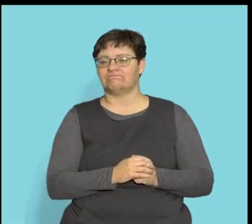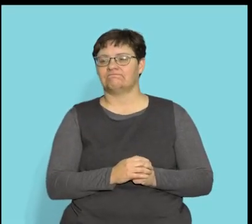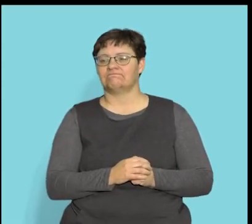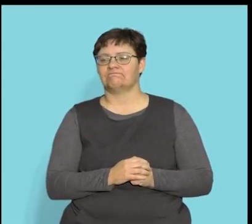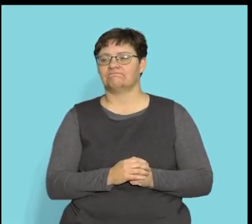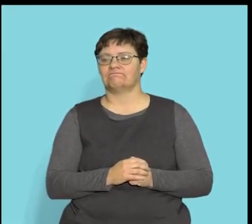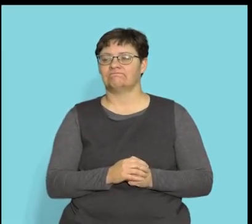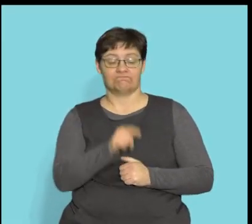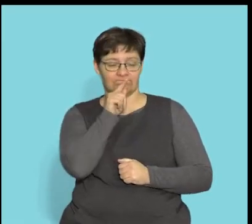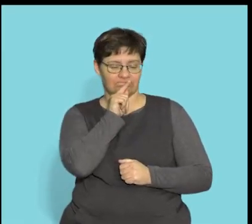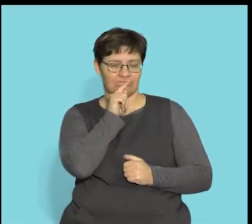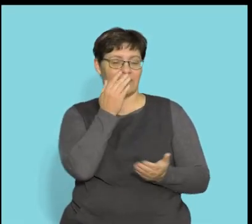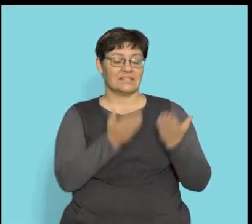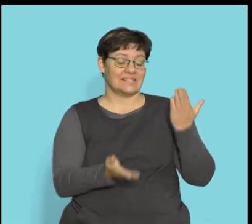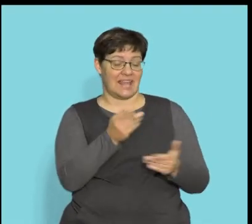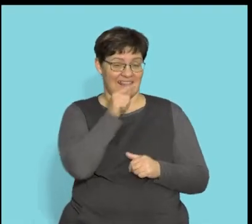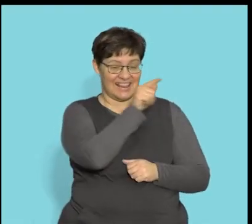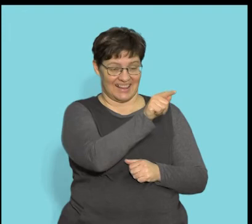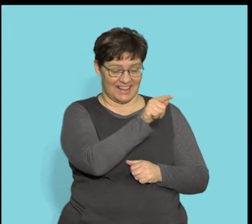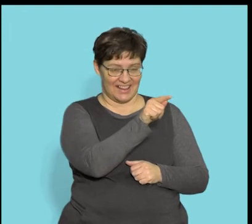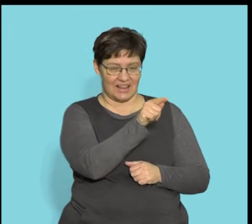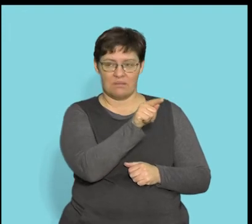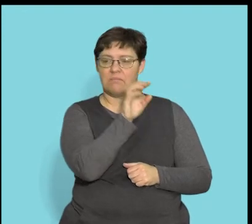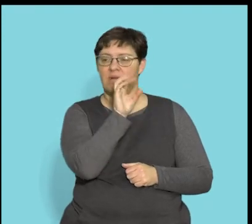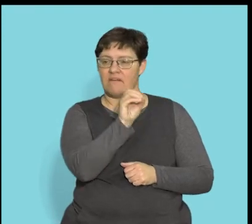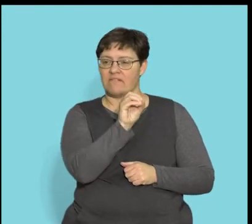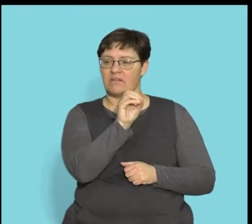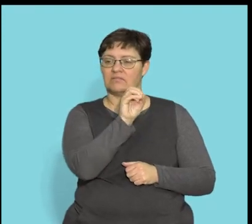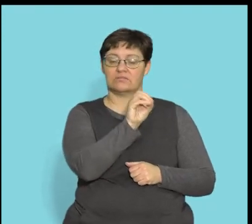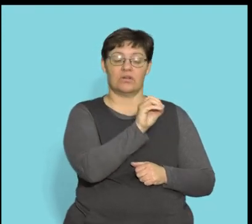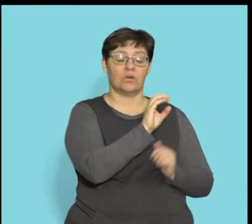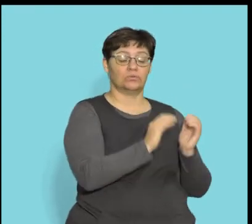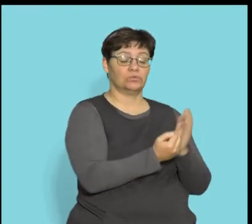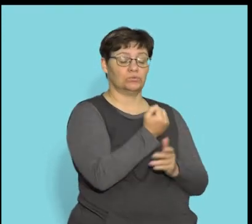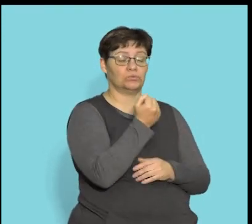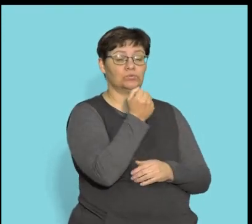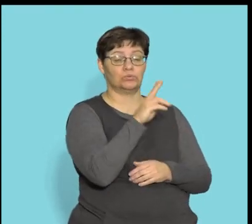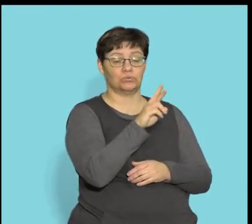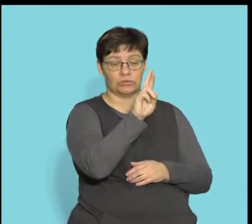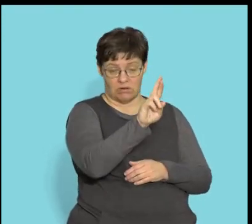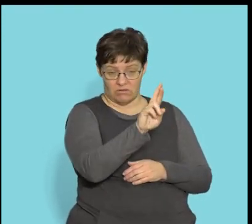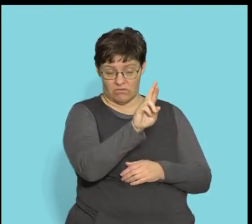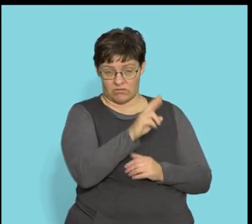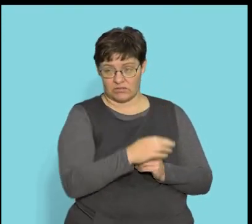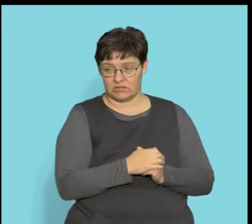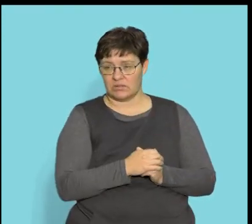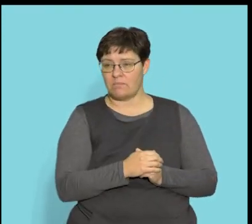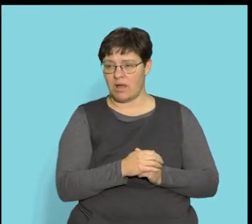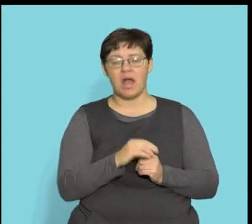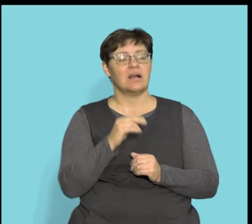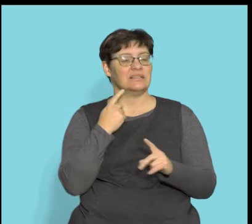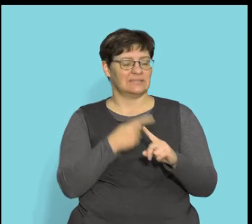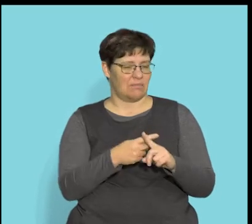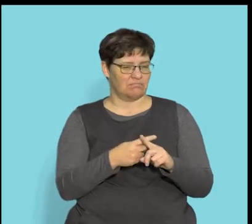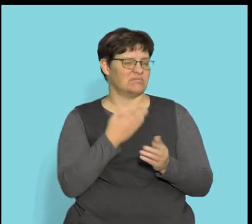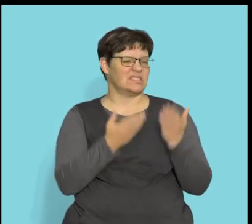So now for the scale factors, I have actually written that the new r is 2r because I've